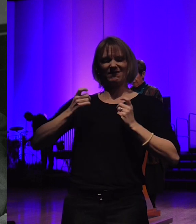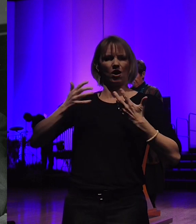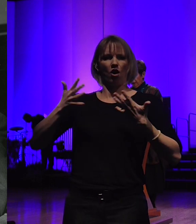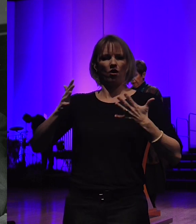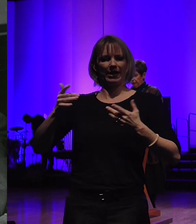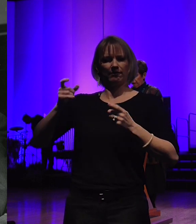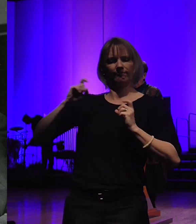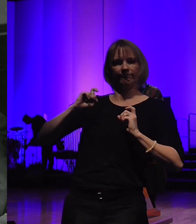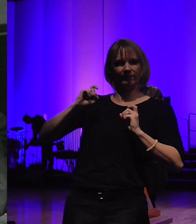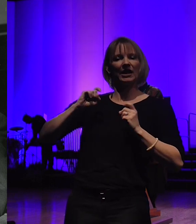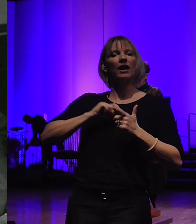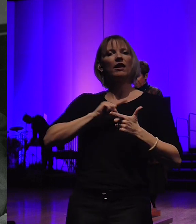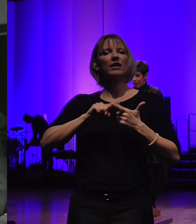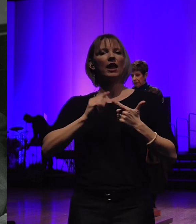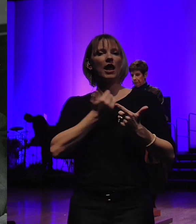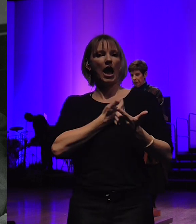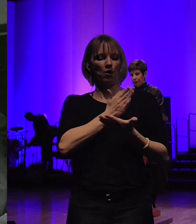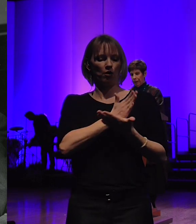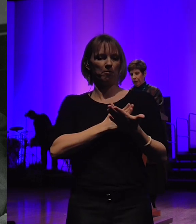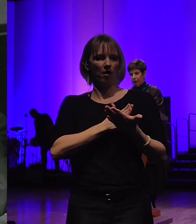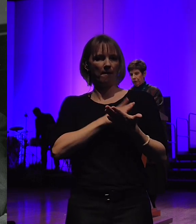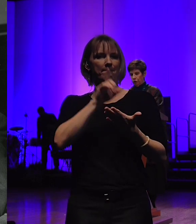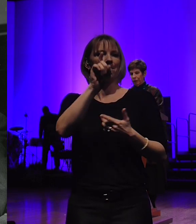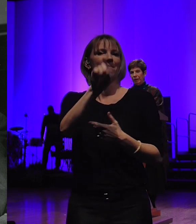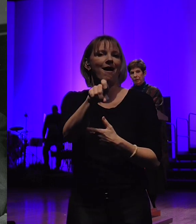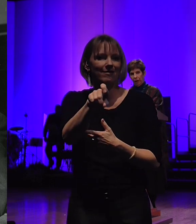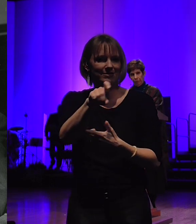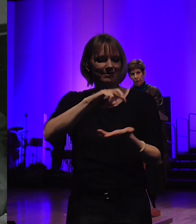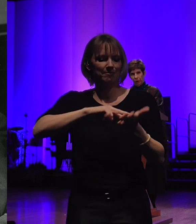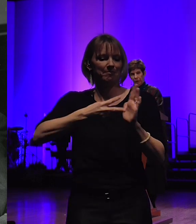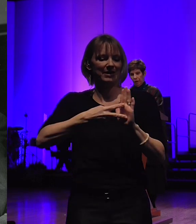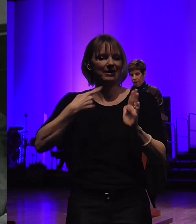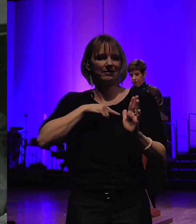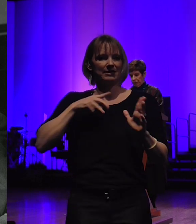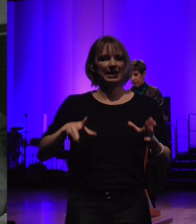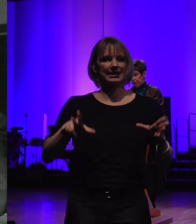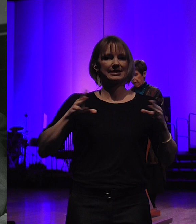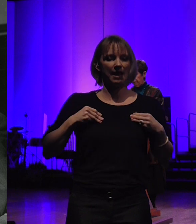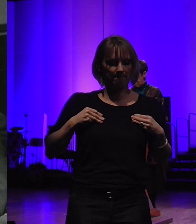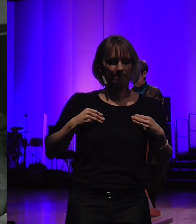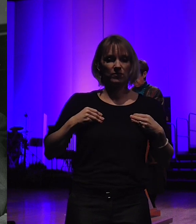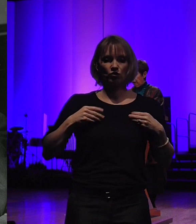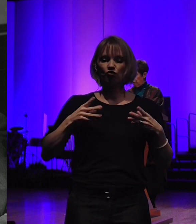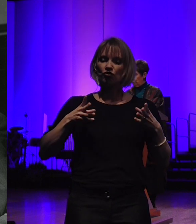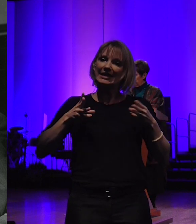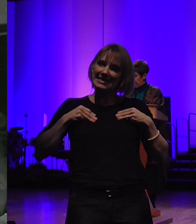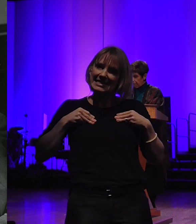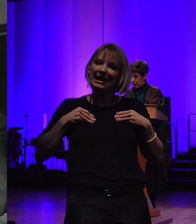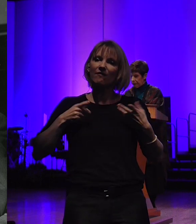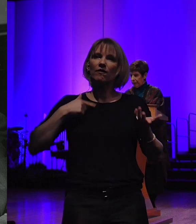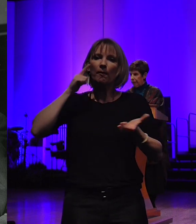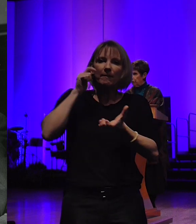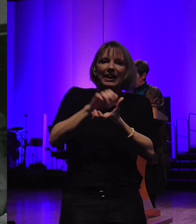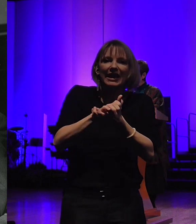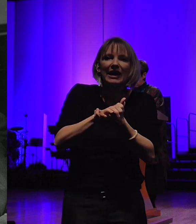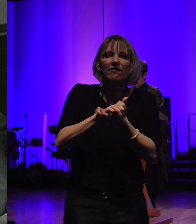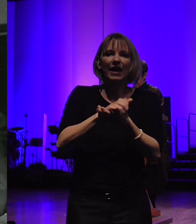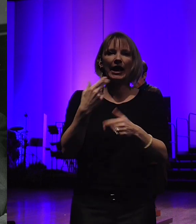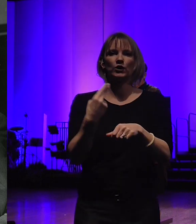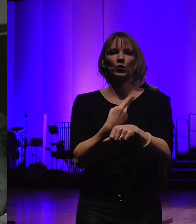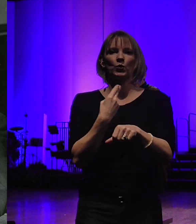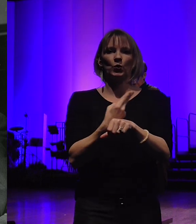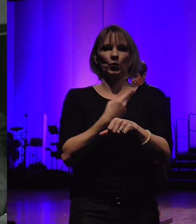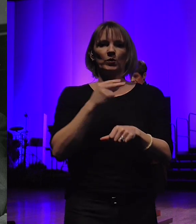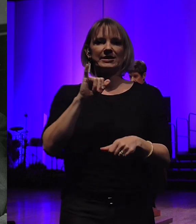made, then our part must be to accept, to receive, to believe in it, and to use